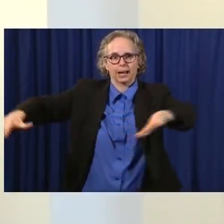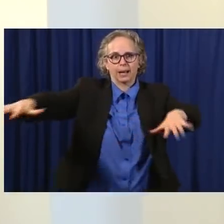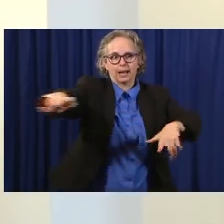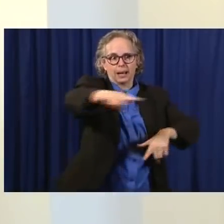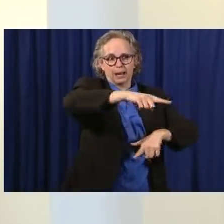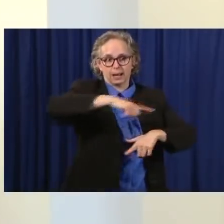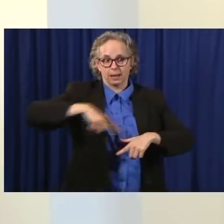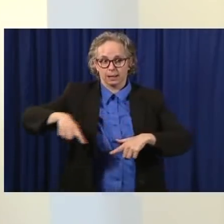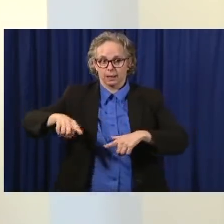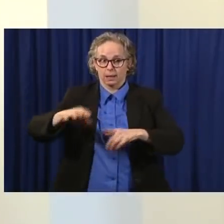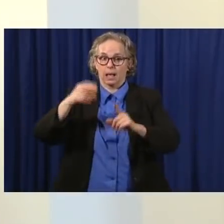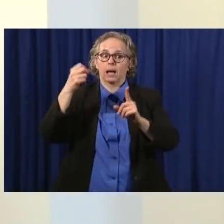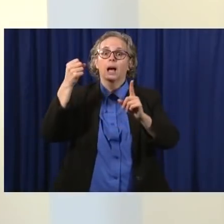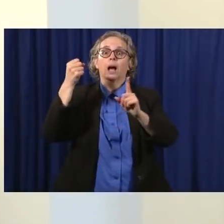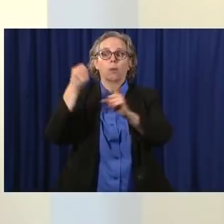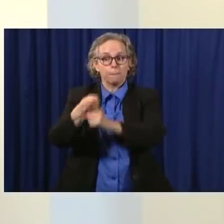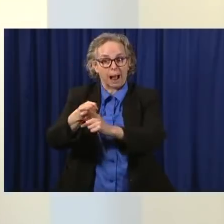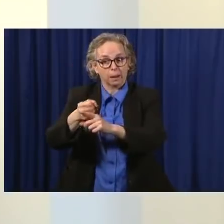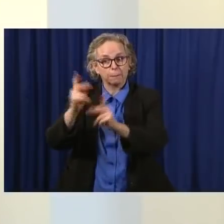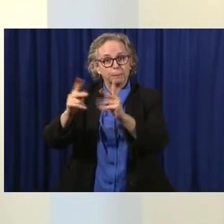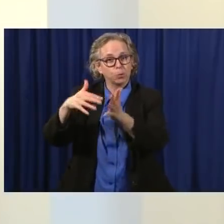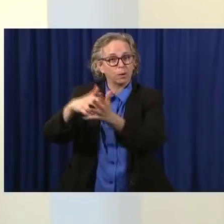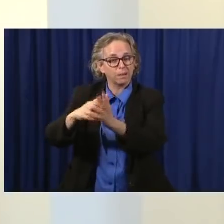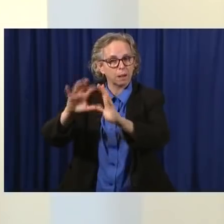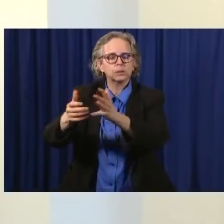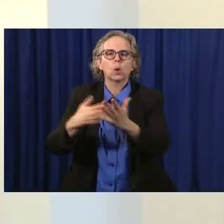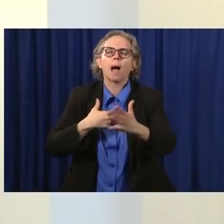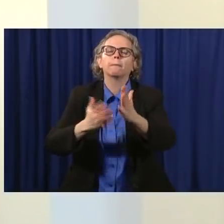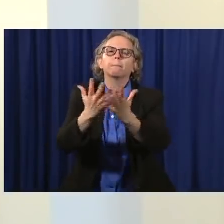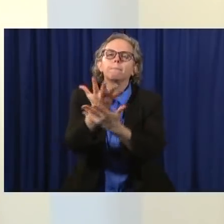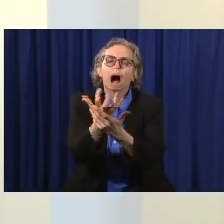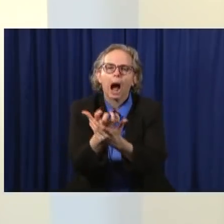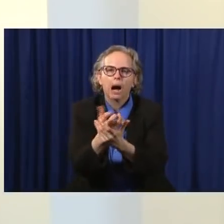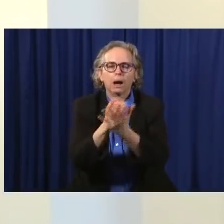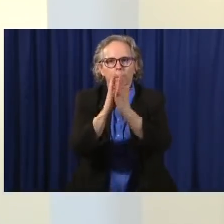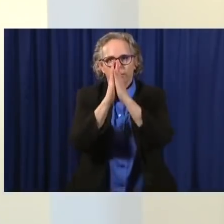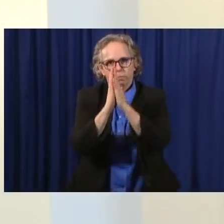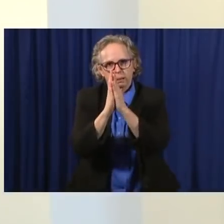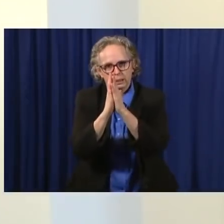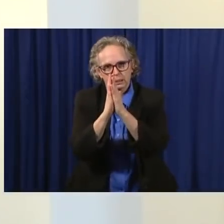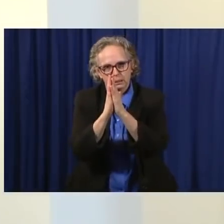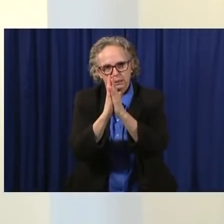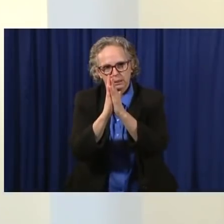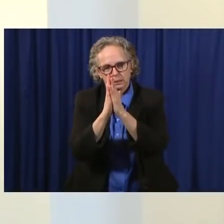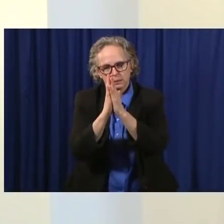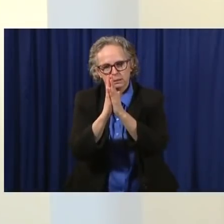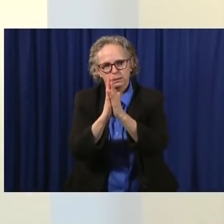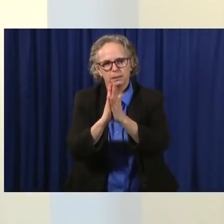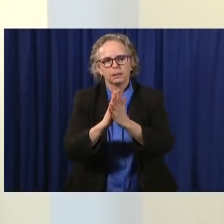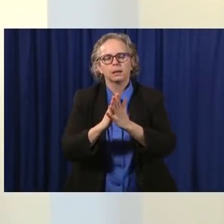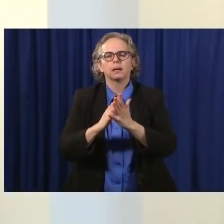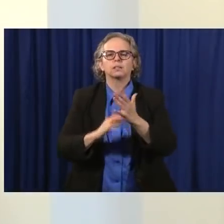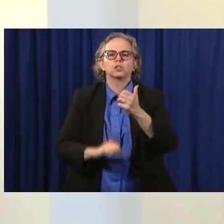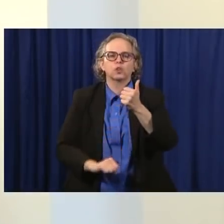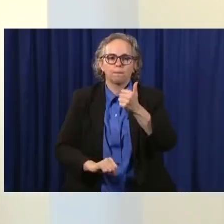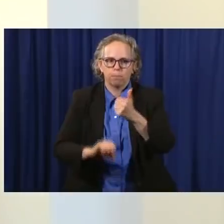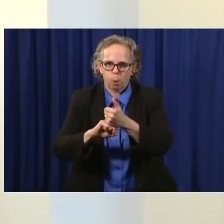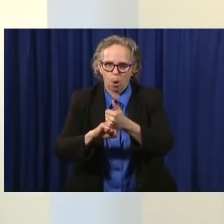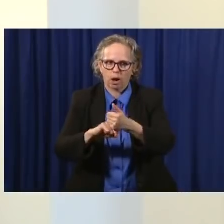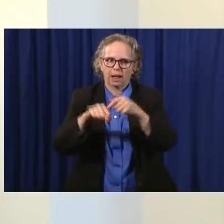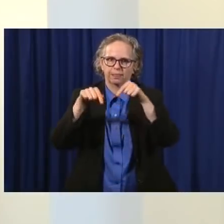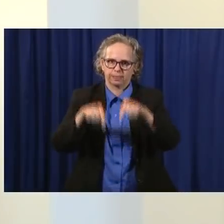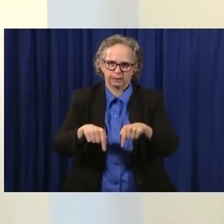are. So I beg of Ohioans, really help support these actions, help support